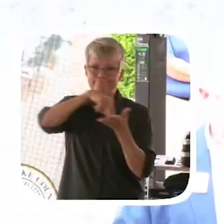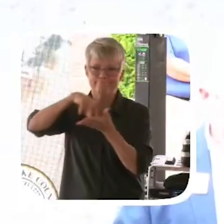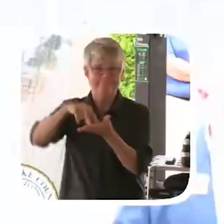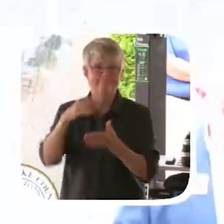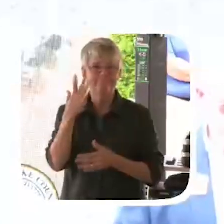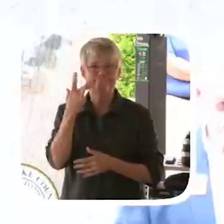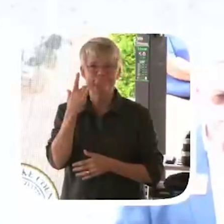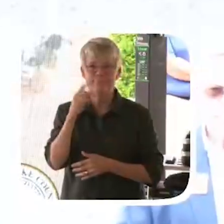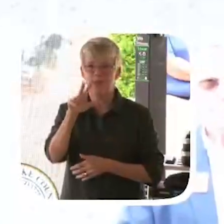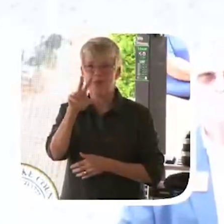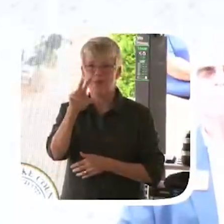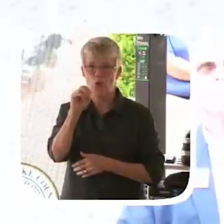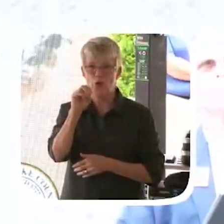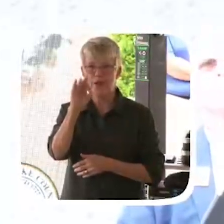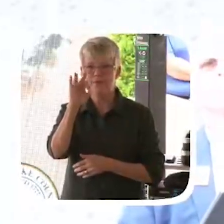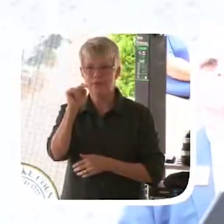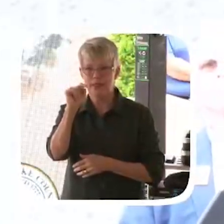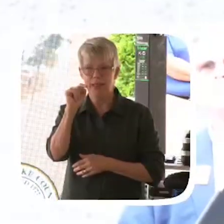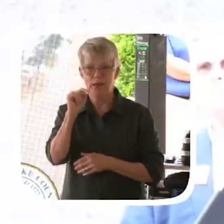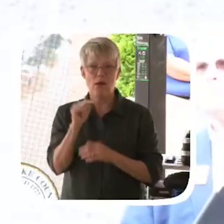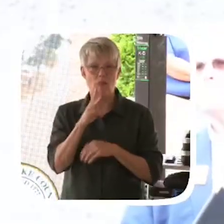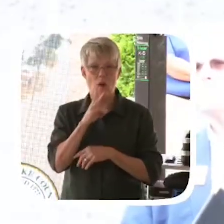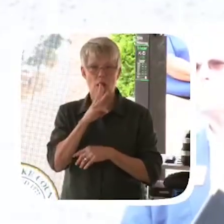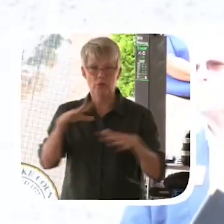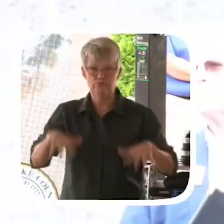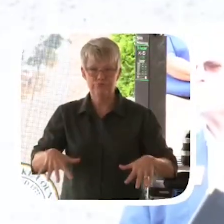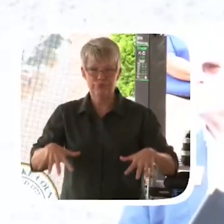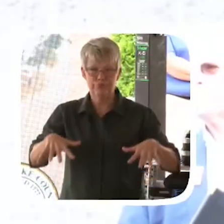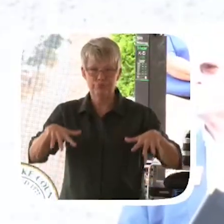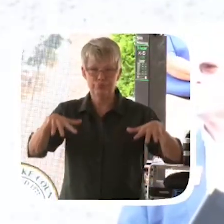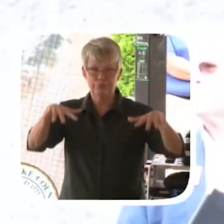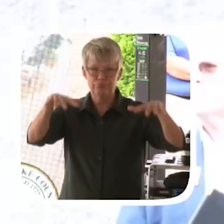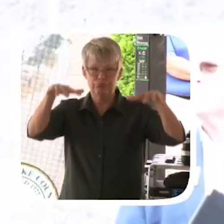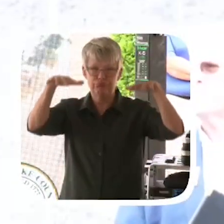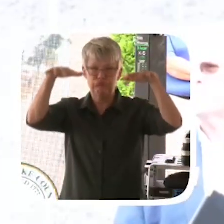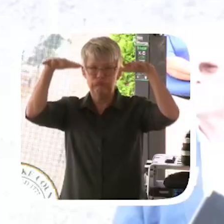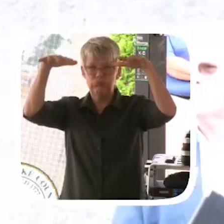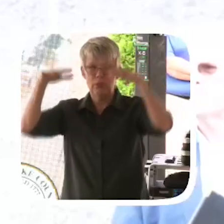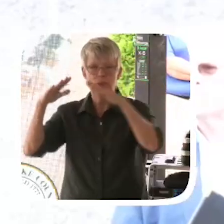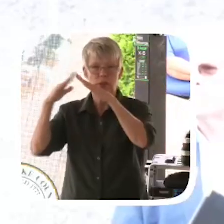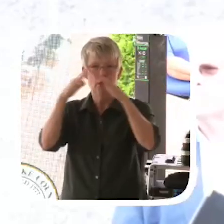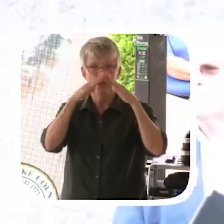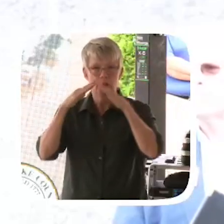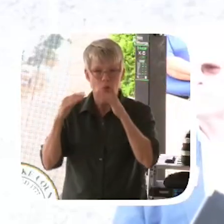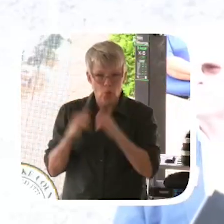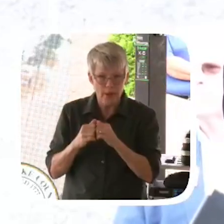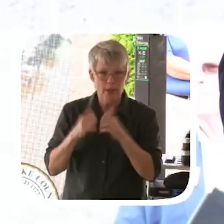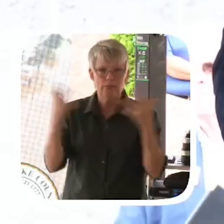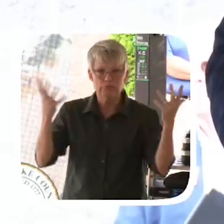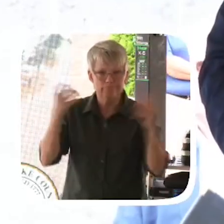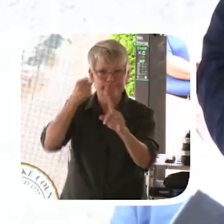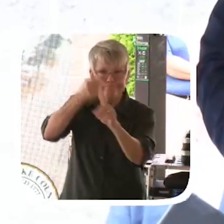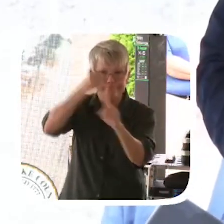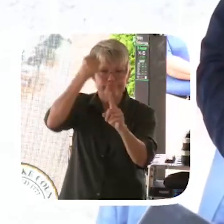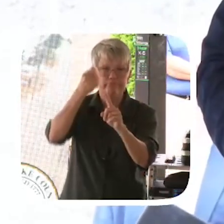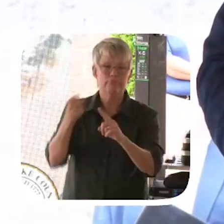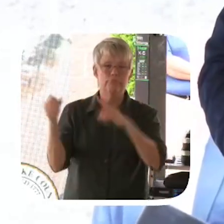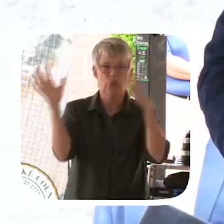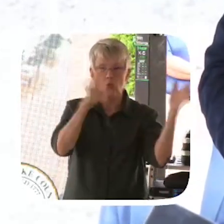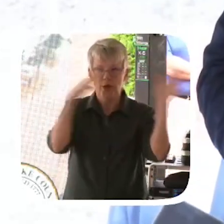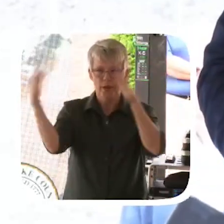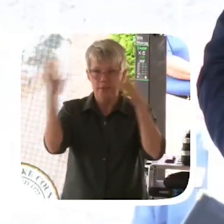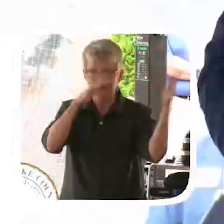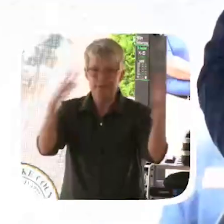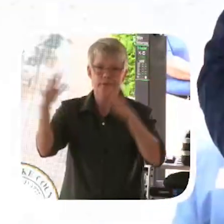30 feet of water over this area. Community was tested not just by wind and water, but